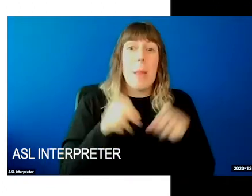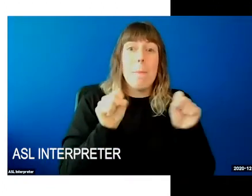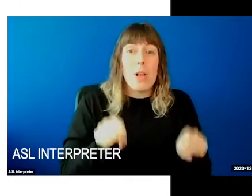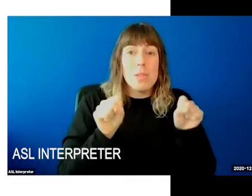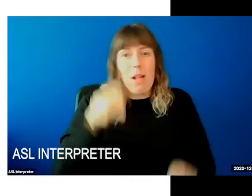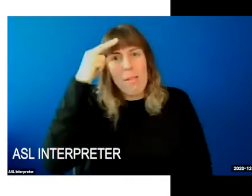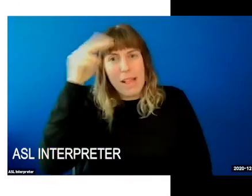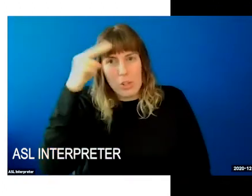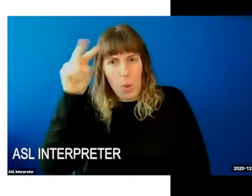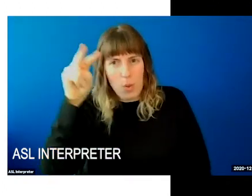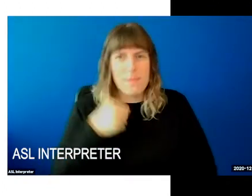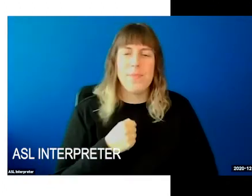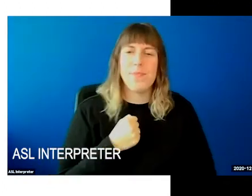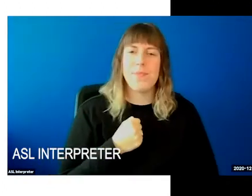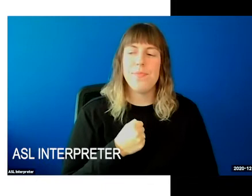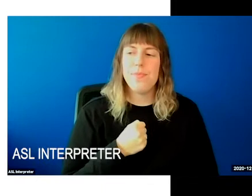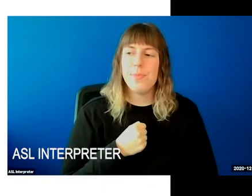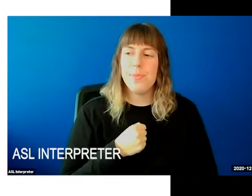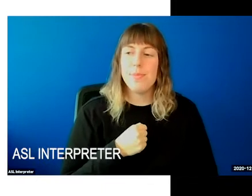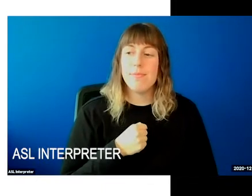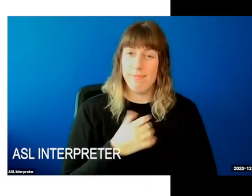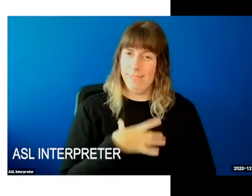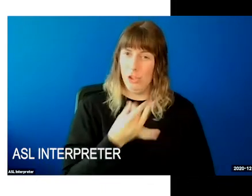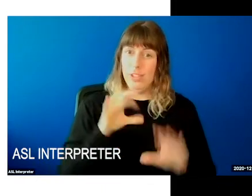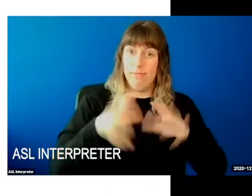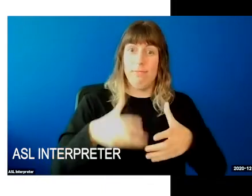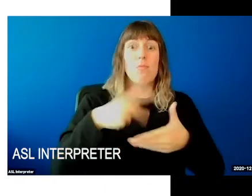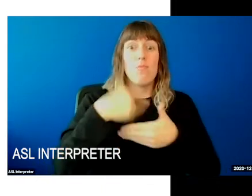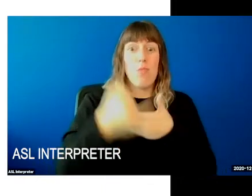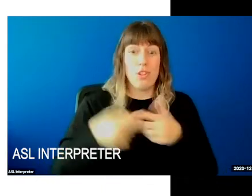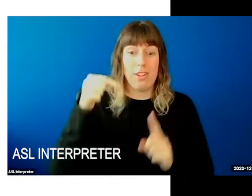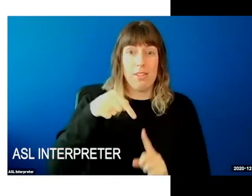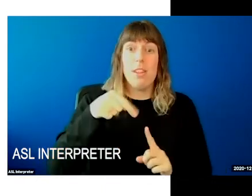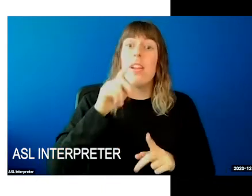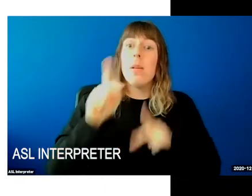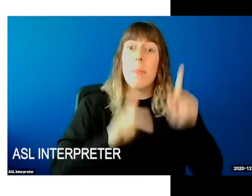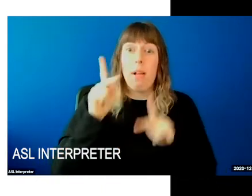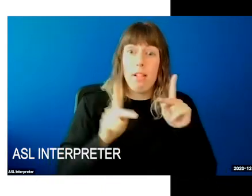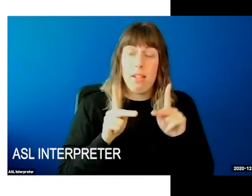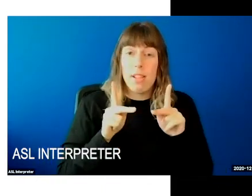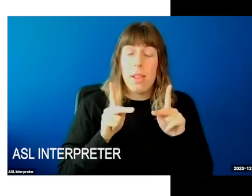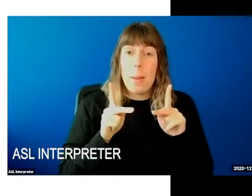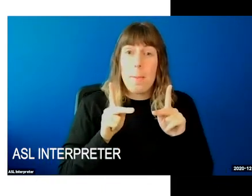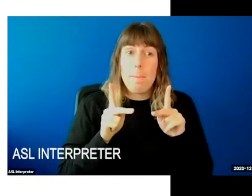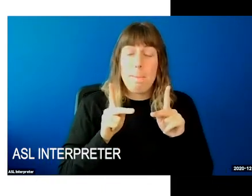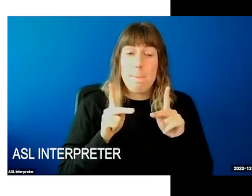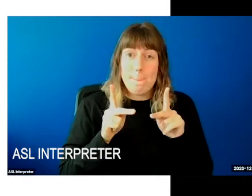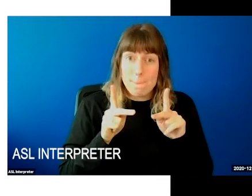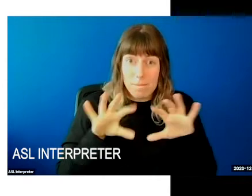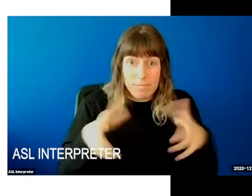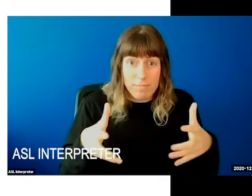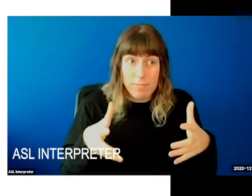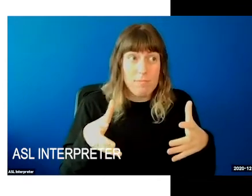Mexicos. And what was distinctive about the project is they brought together people from across what